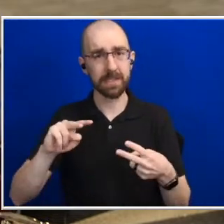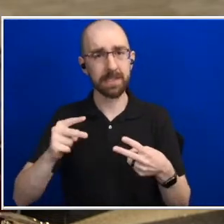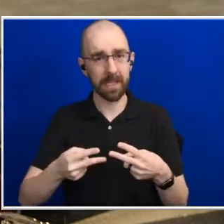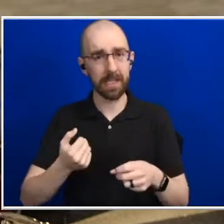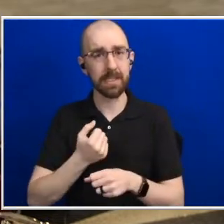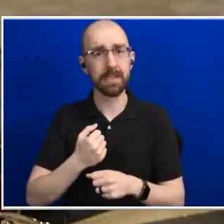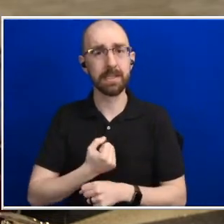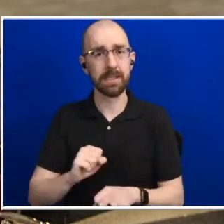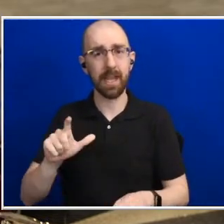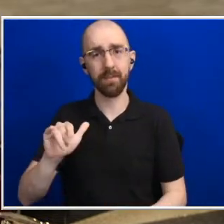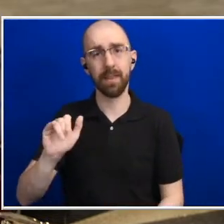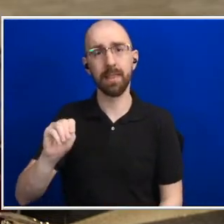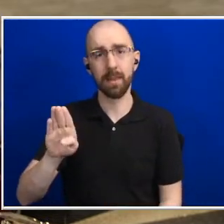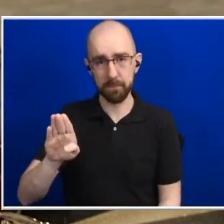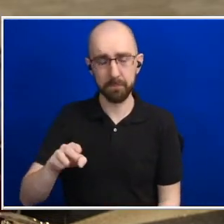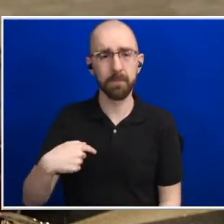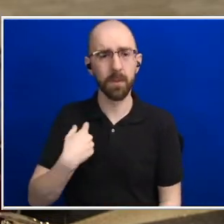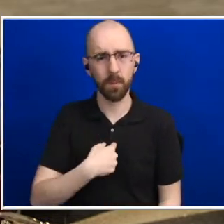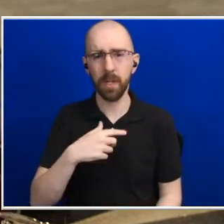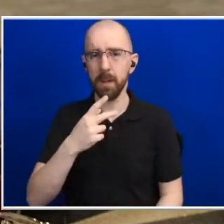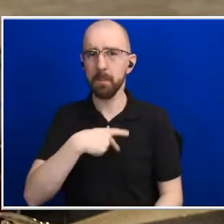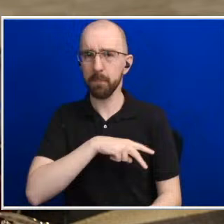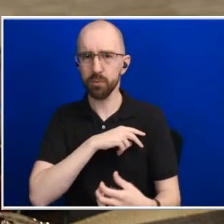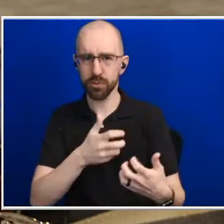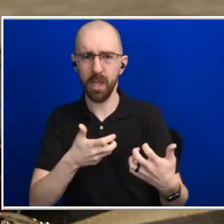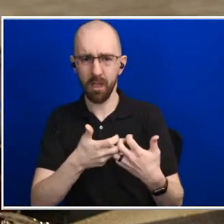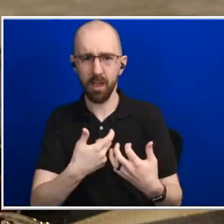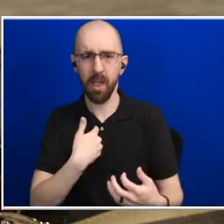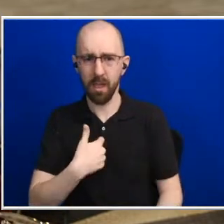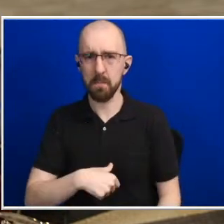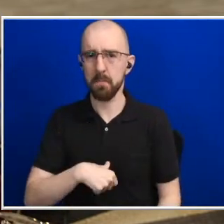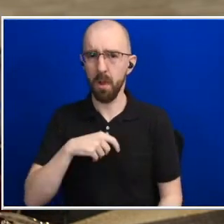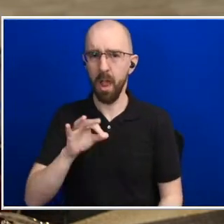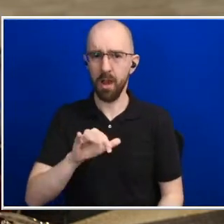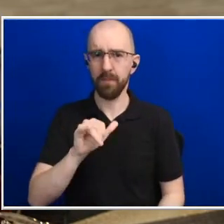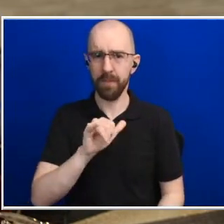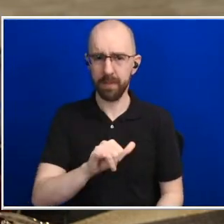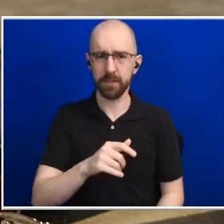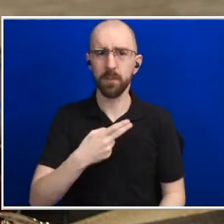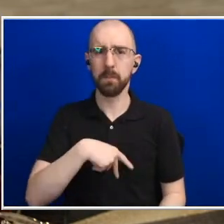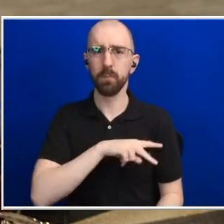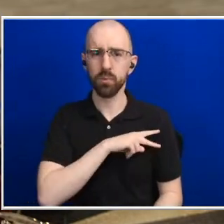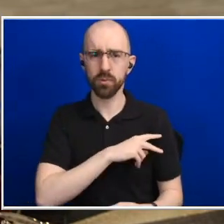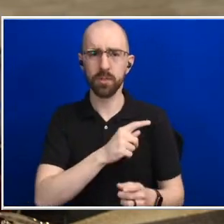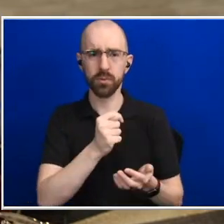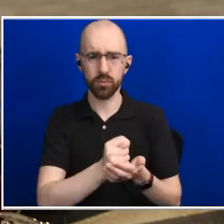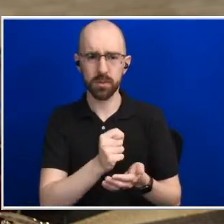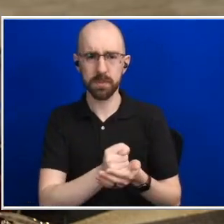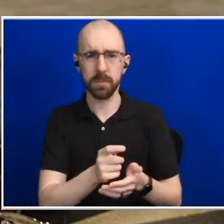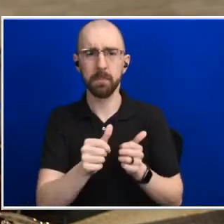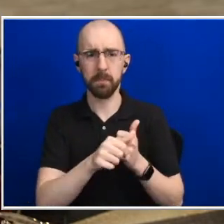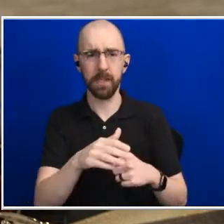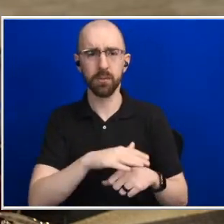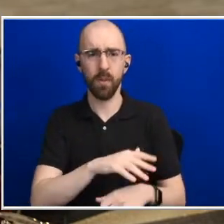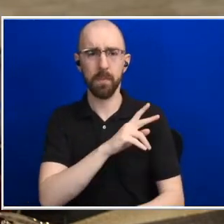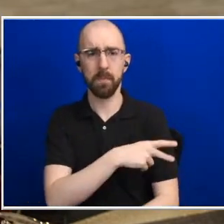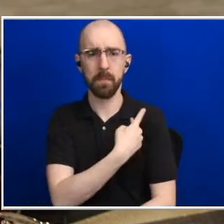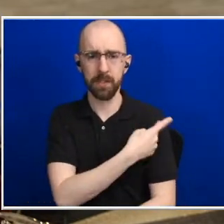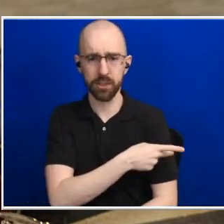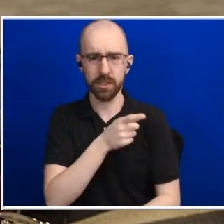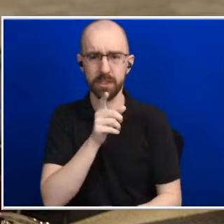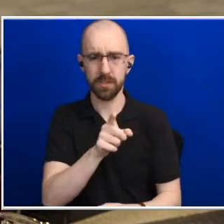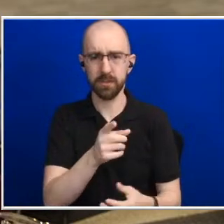do personalize, and I take very good pride in this, that we personalize the treatment based on the patient, their desires in life,